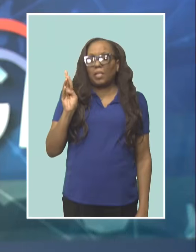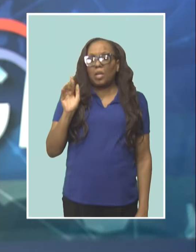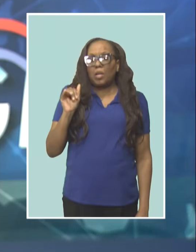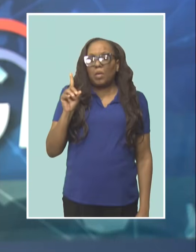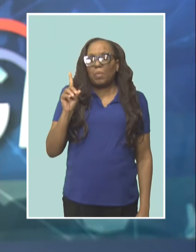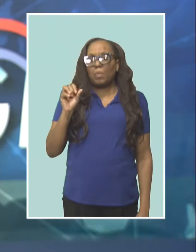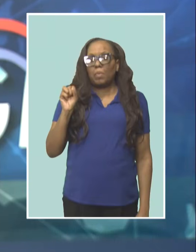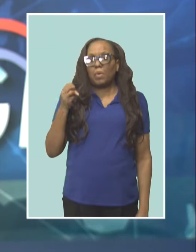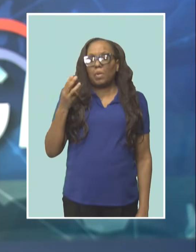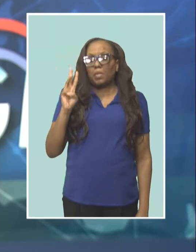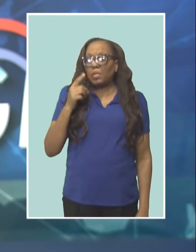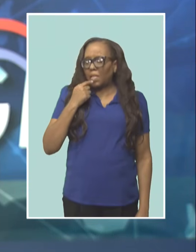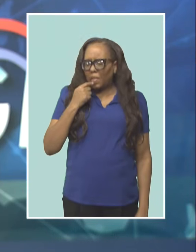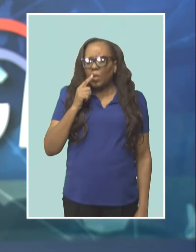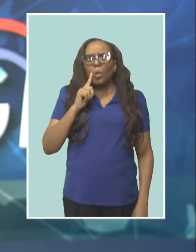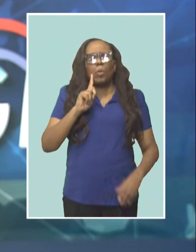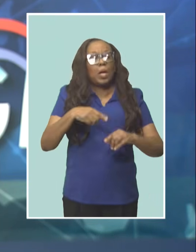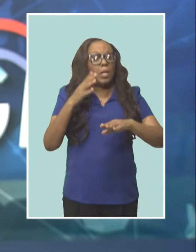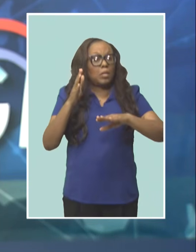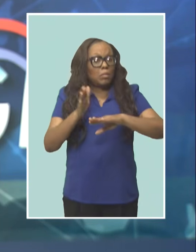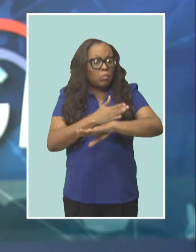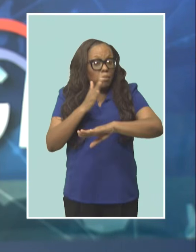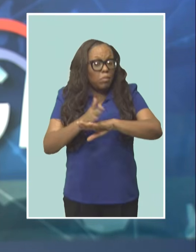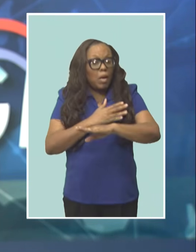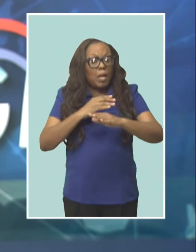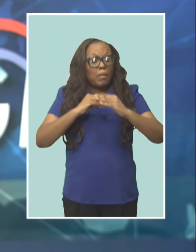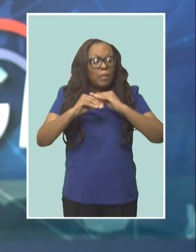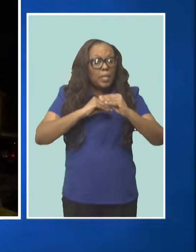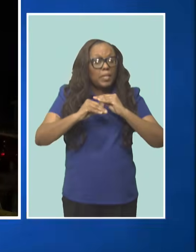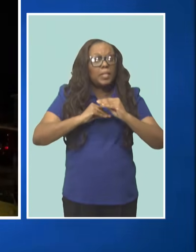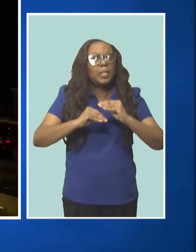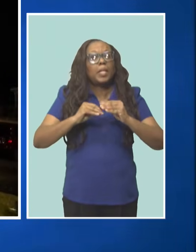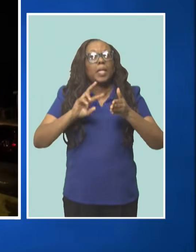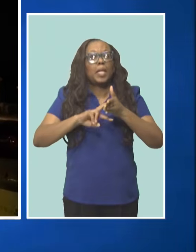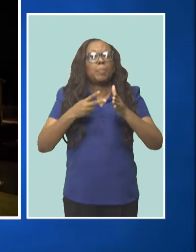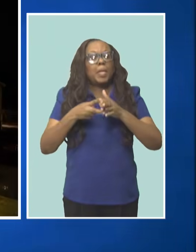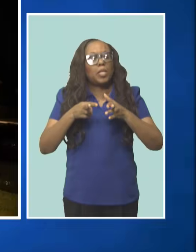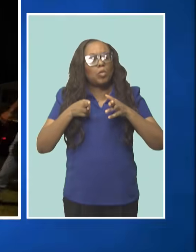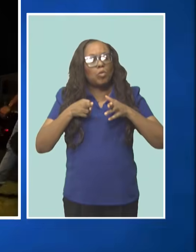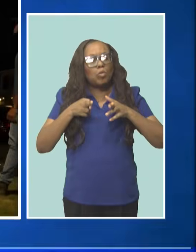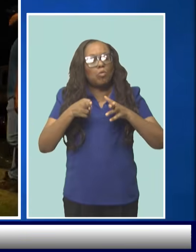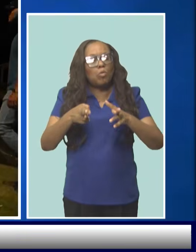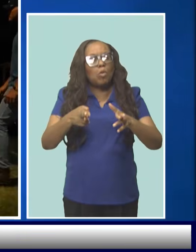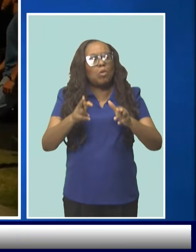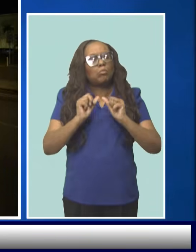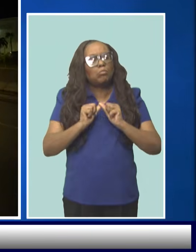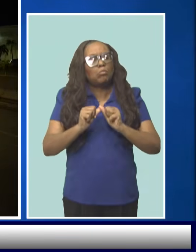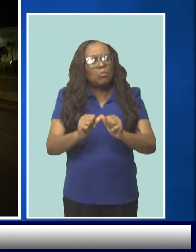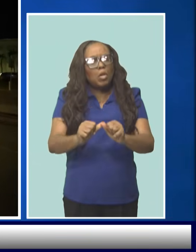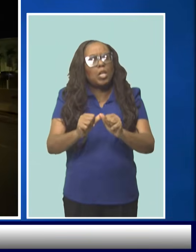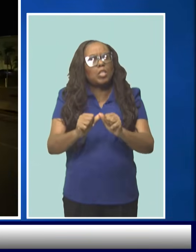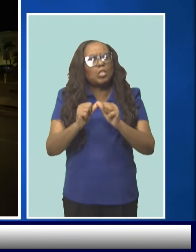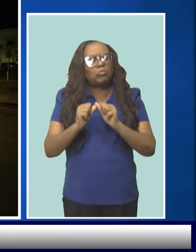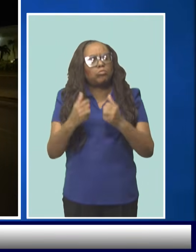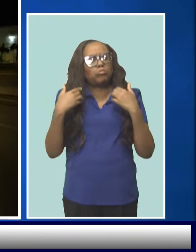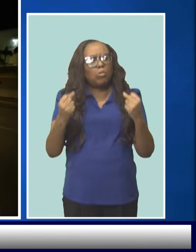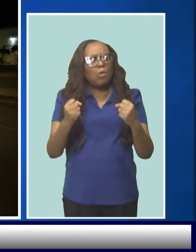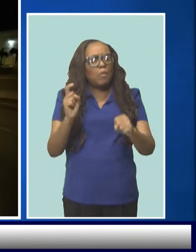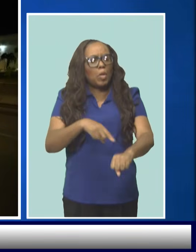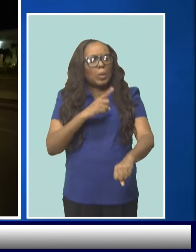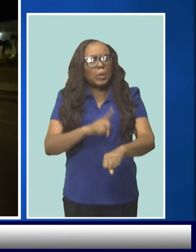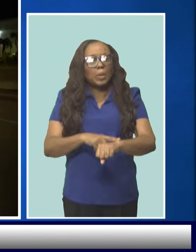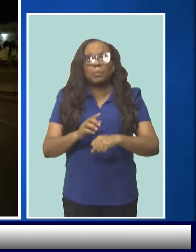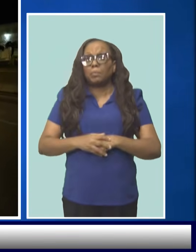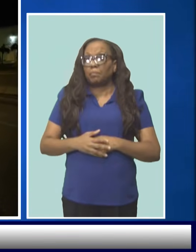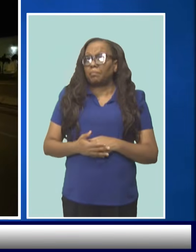their longevity. Akeem Klinkett tells us more. Recently, motorists have been asked to be cautious and to divert from their usual